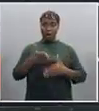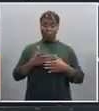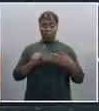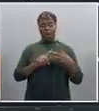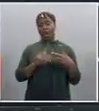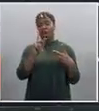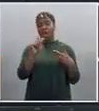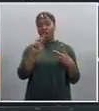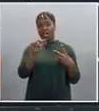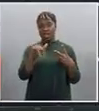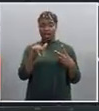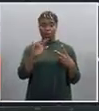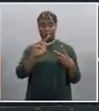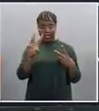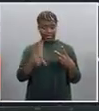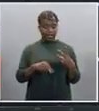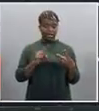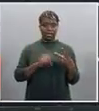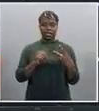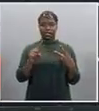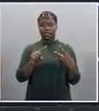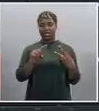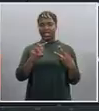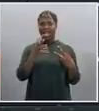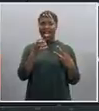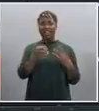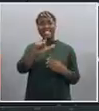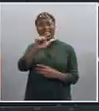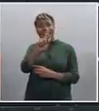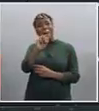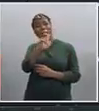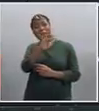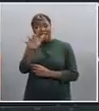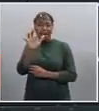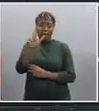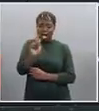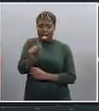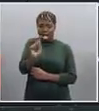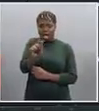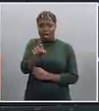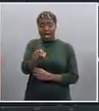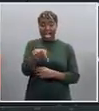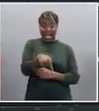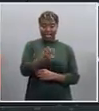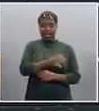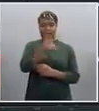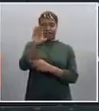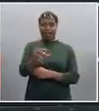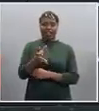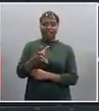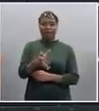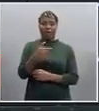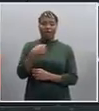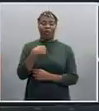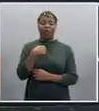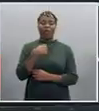Kanye West and Pharrell Williams, and he has over 7 million followers on Twitter alone. He's in South Africa for the Castle Light